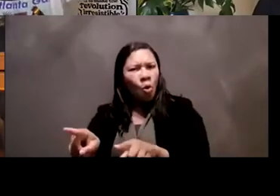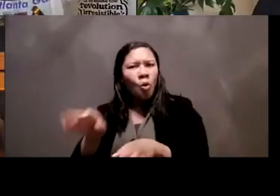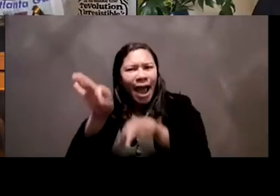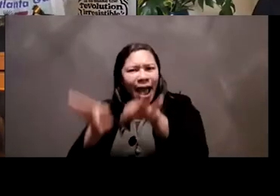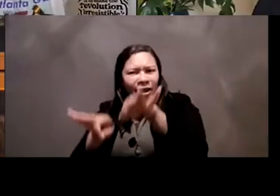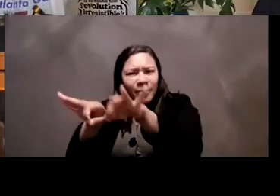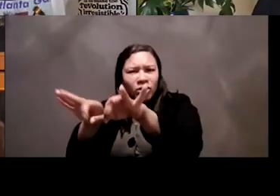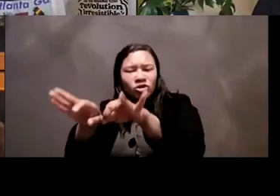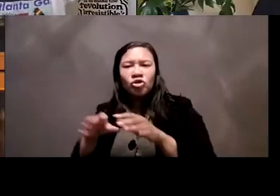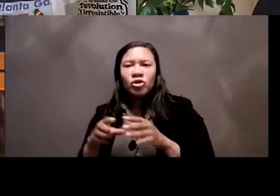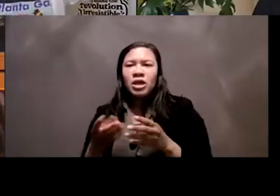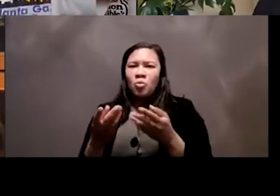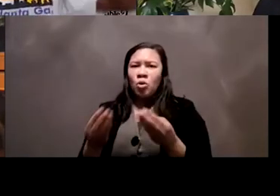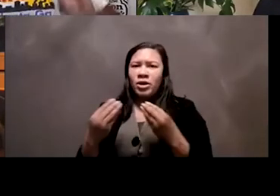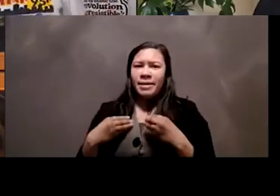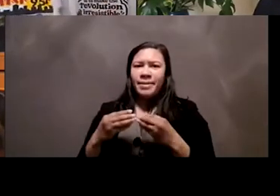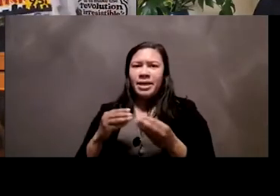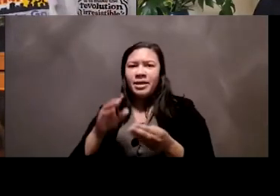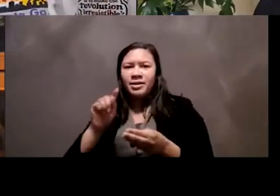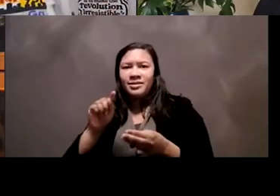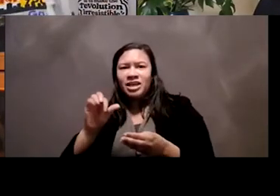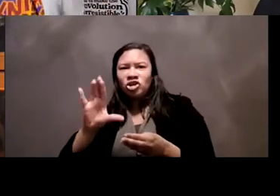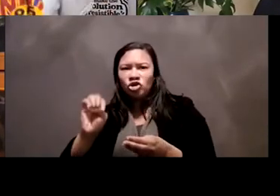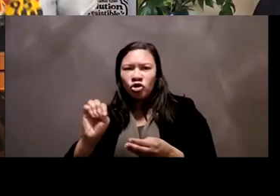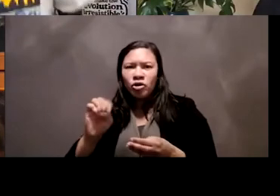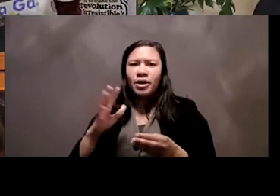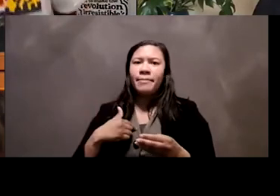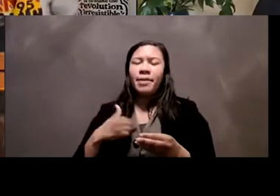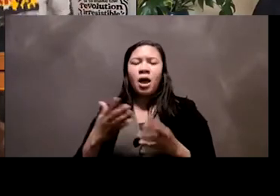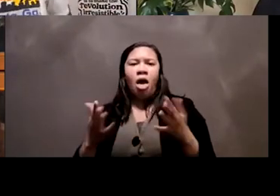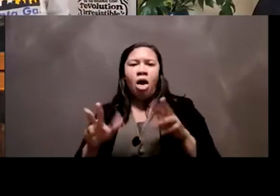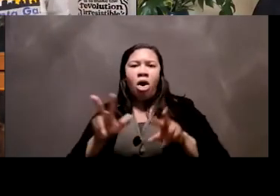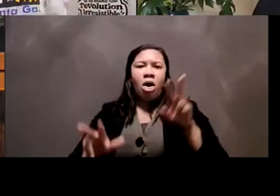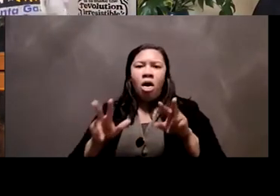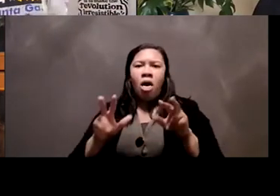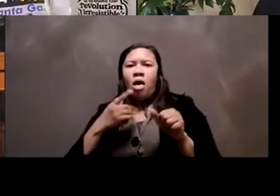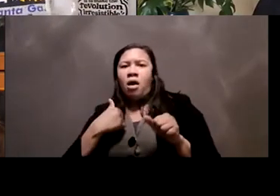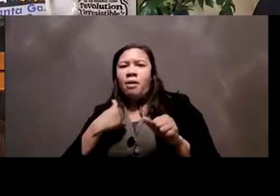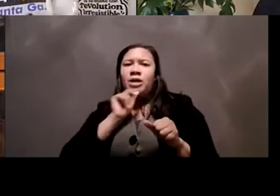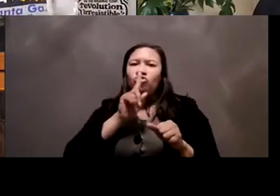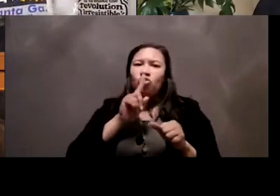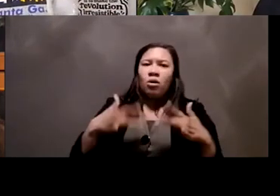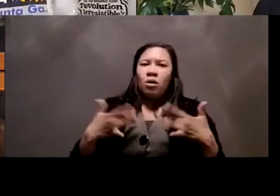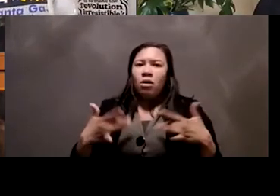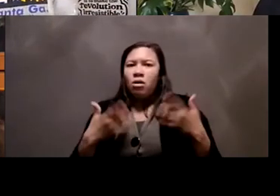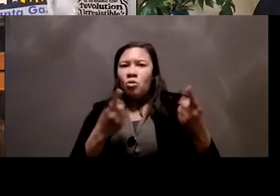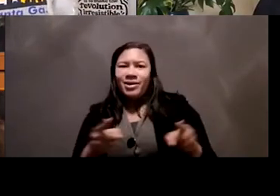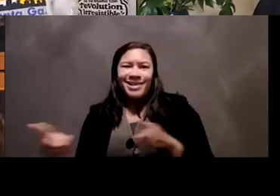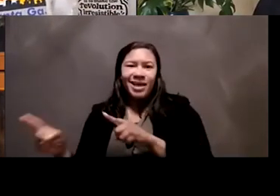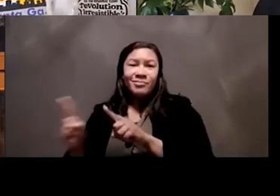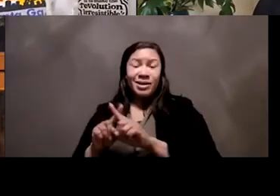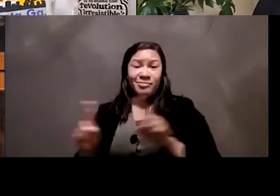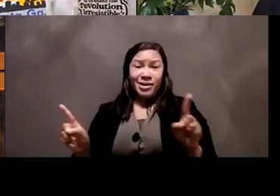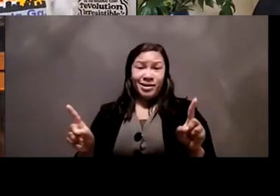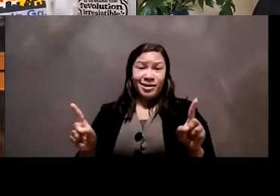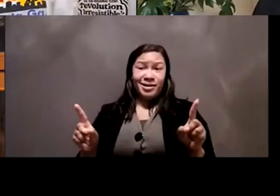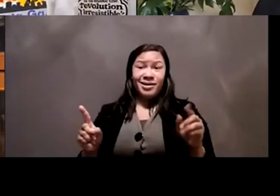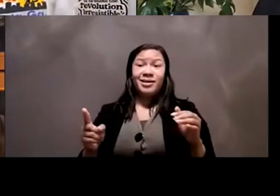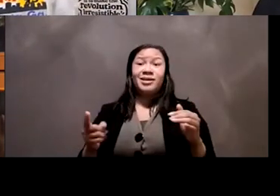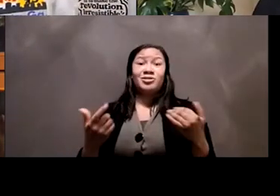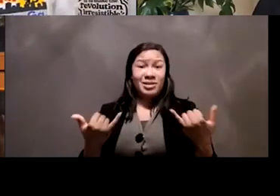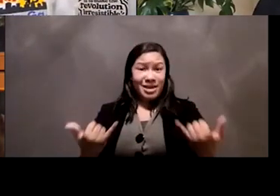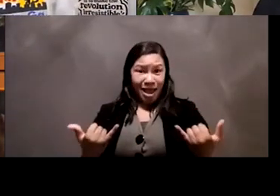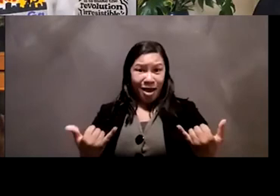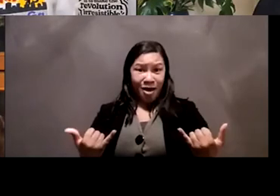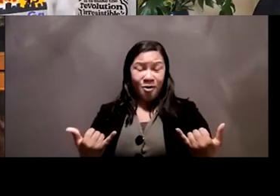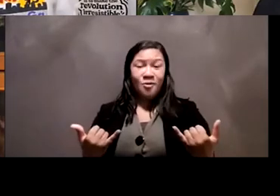a tincture. And I didn't really fully know exactly what was happening, but to actually really think